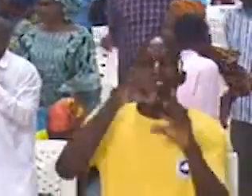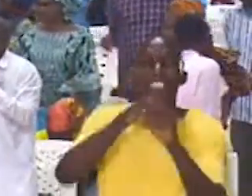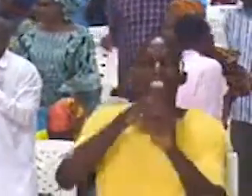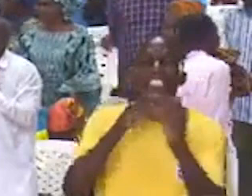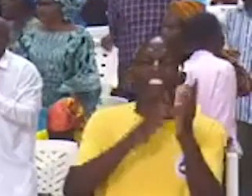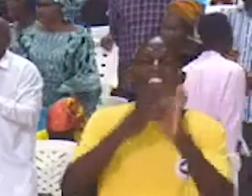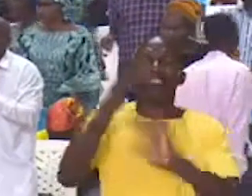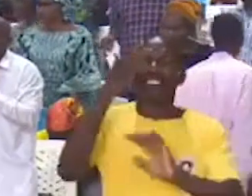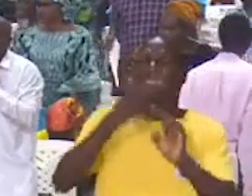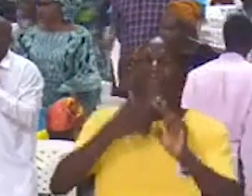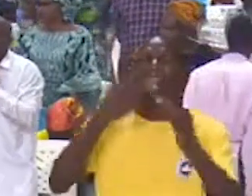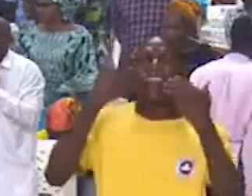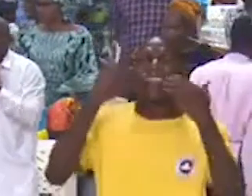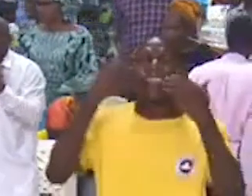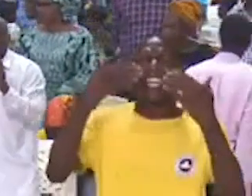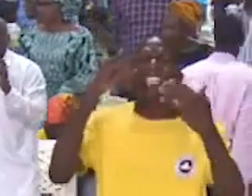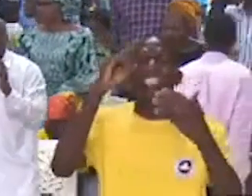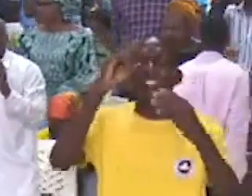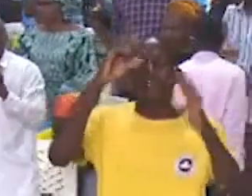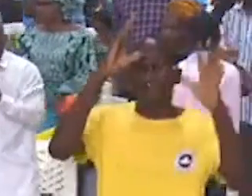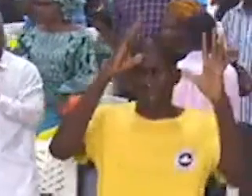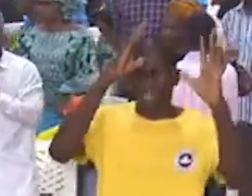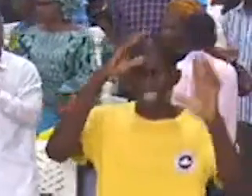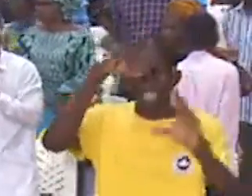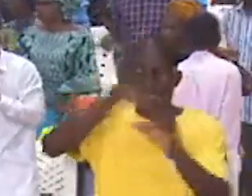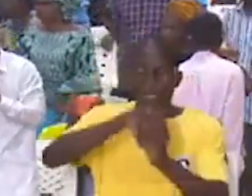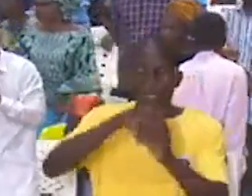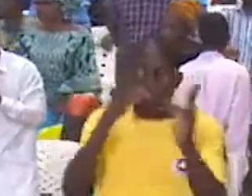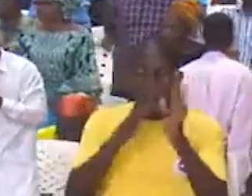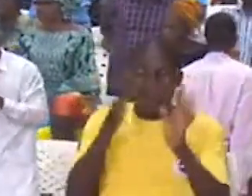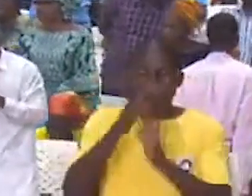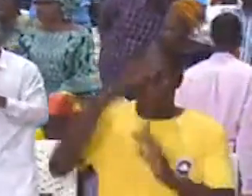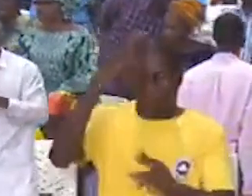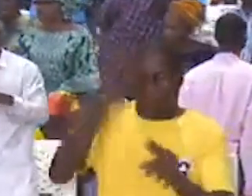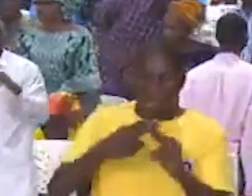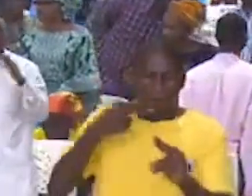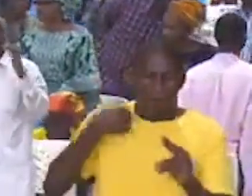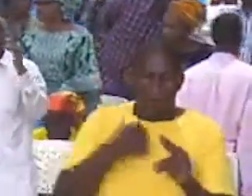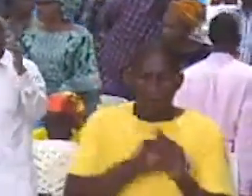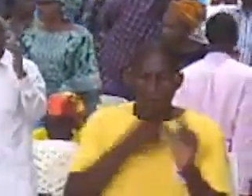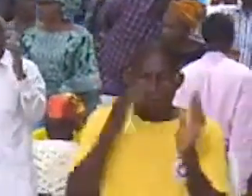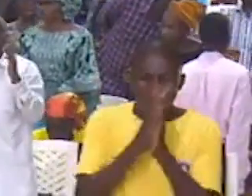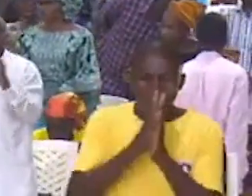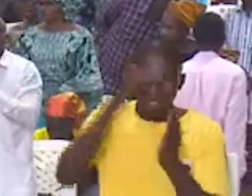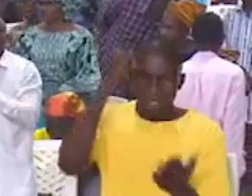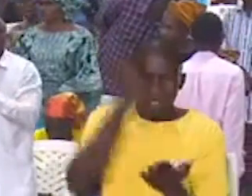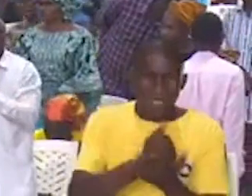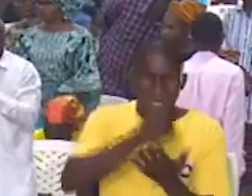Father. In Jesus' mighty name we have prayed.